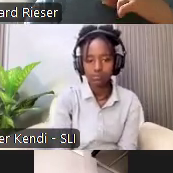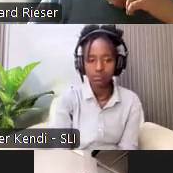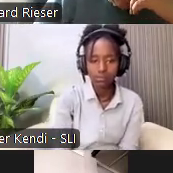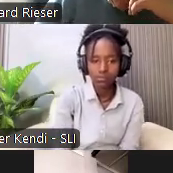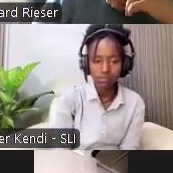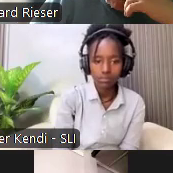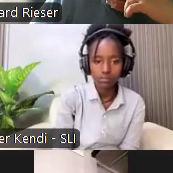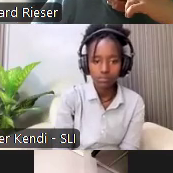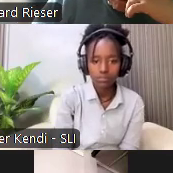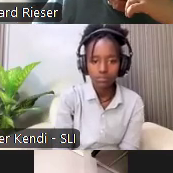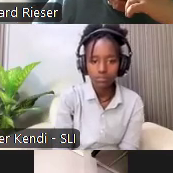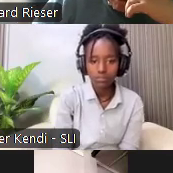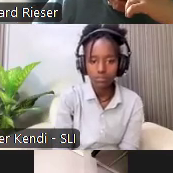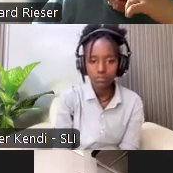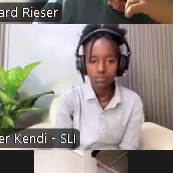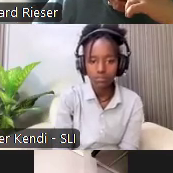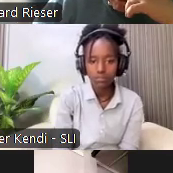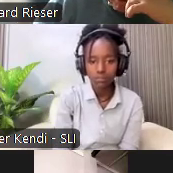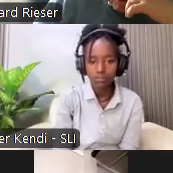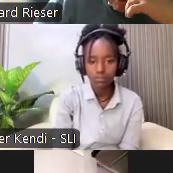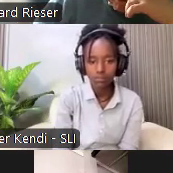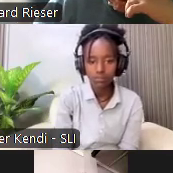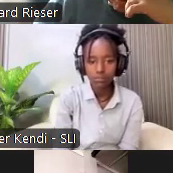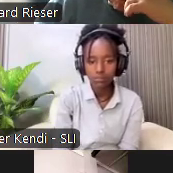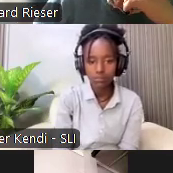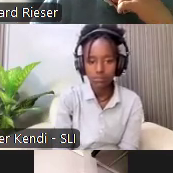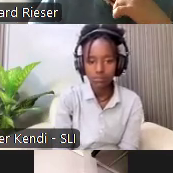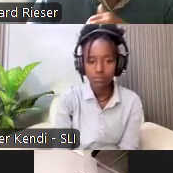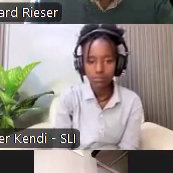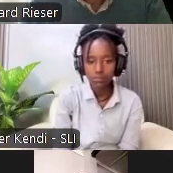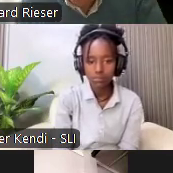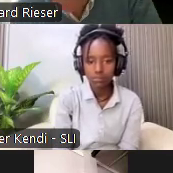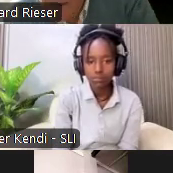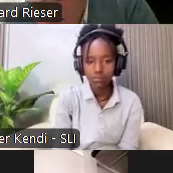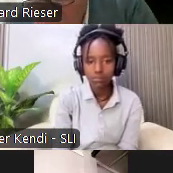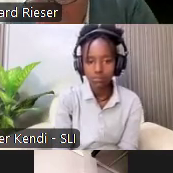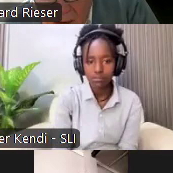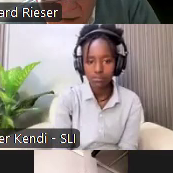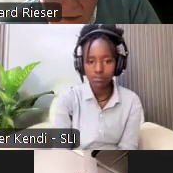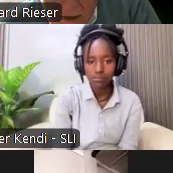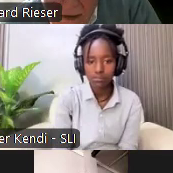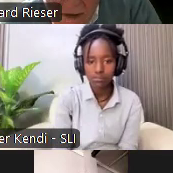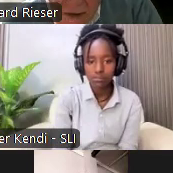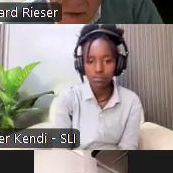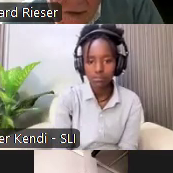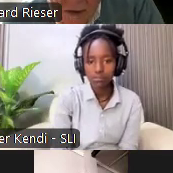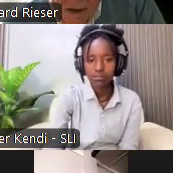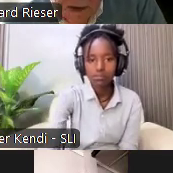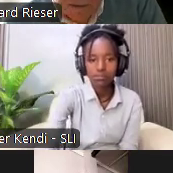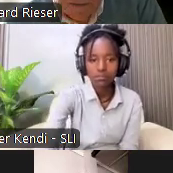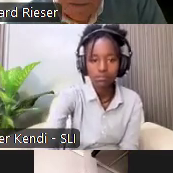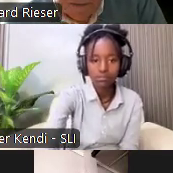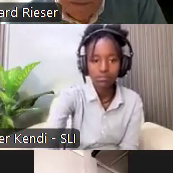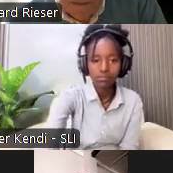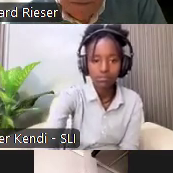we must overcome. But the shift doesn't end there. The human rights model goes even further. It